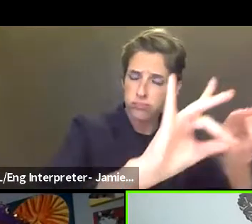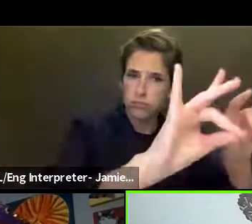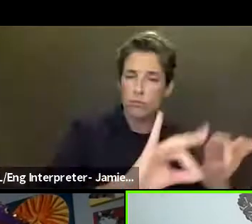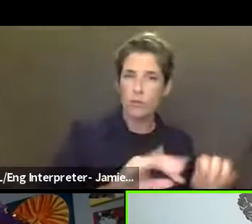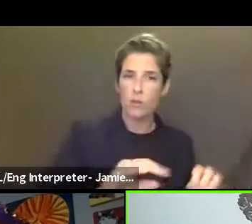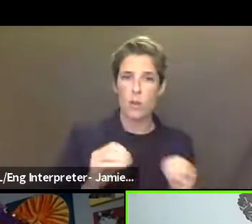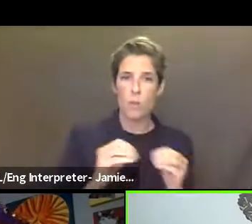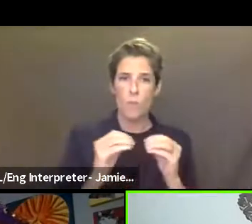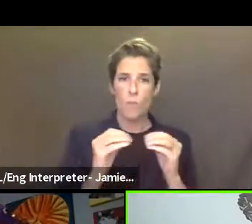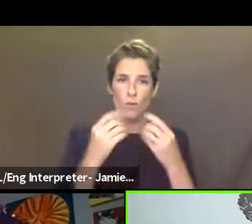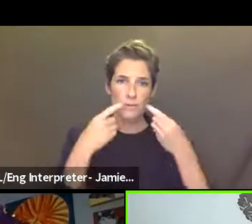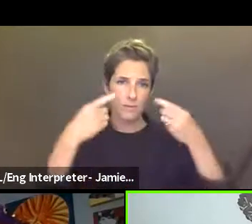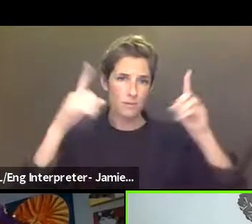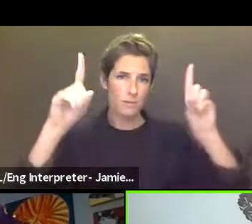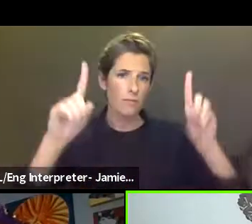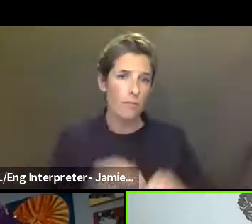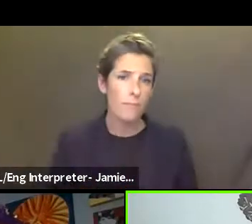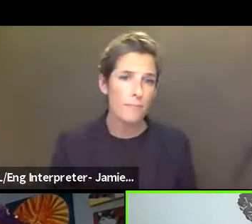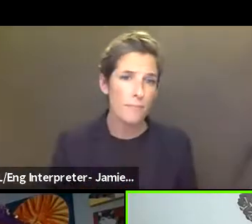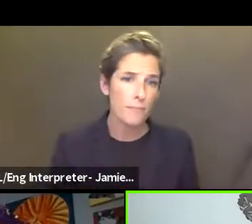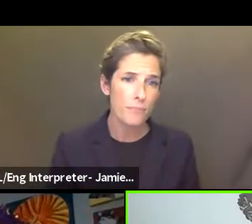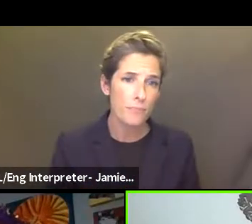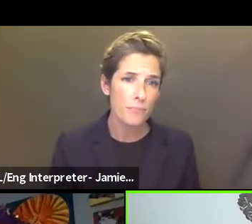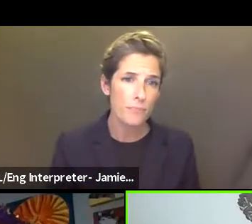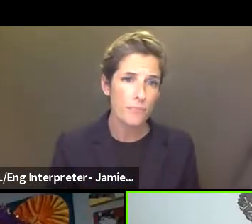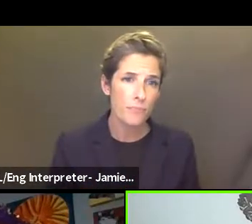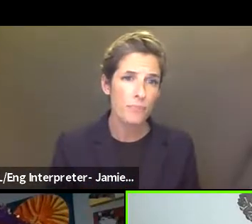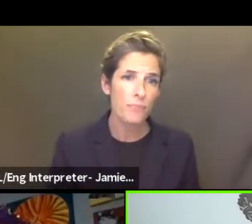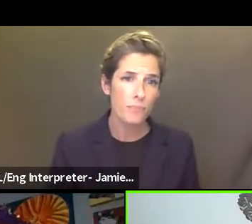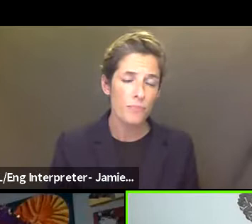in the worlds we live in?